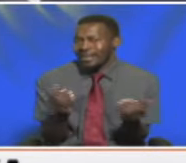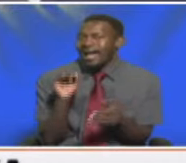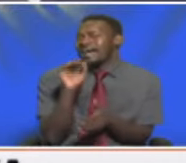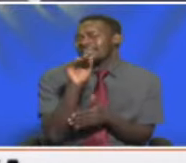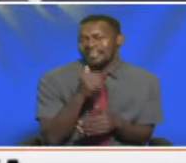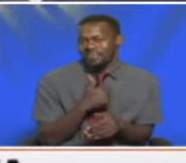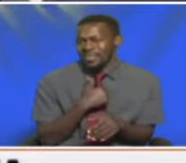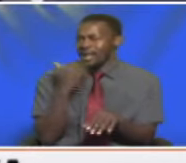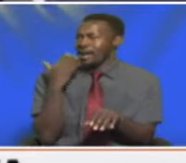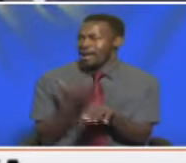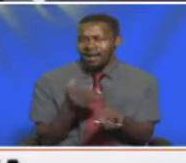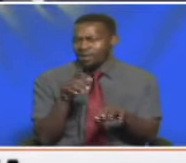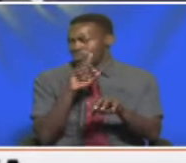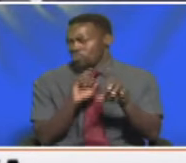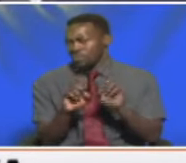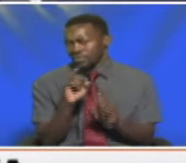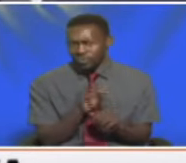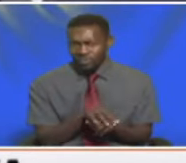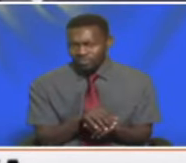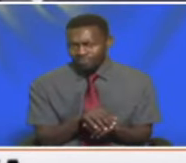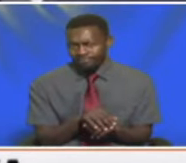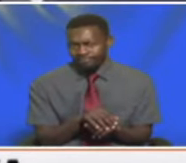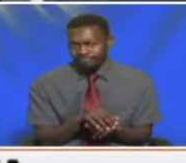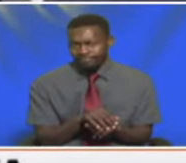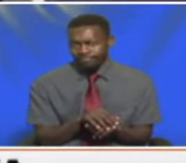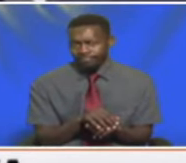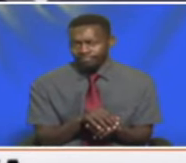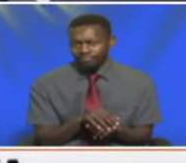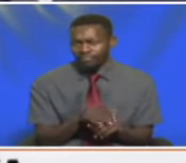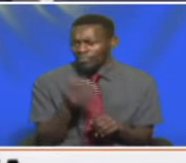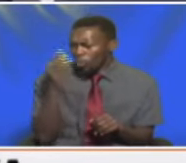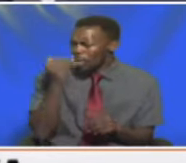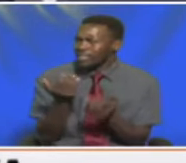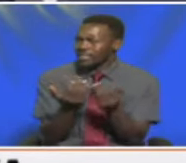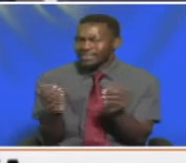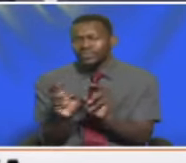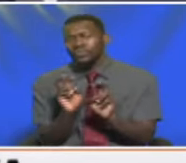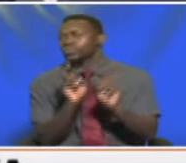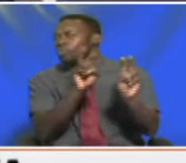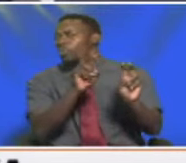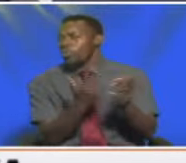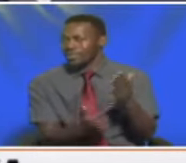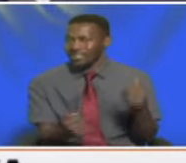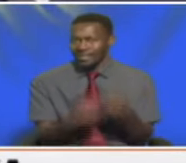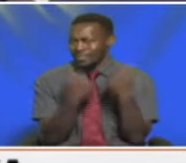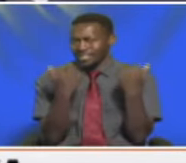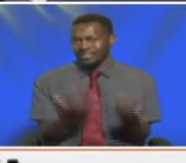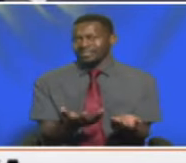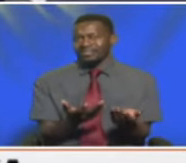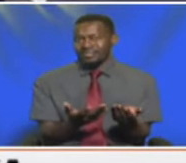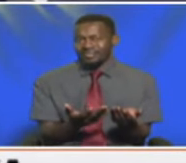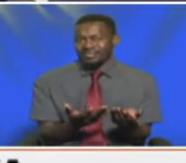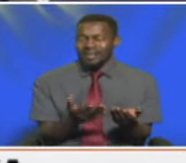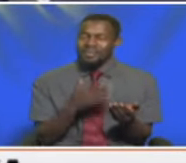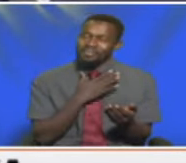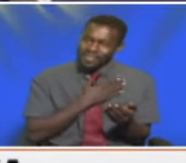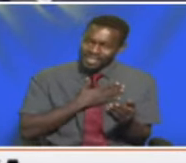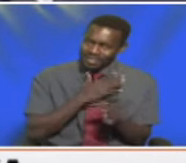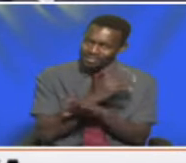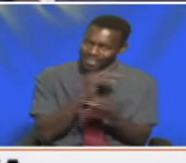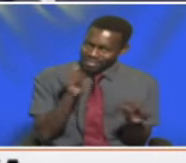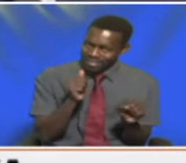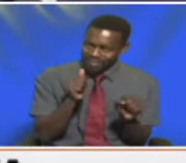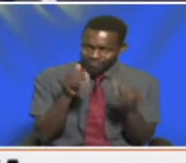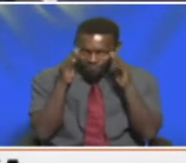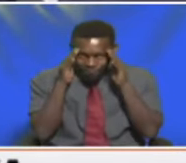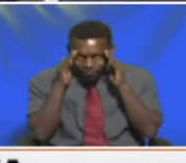questions? I only would want to ask the president to look at Kenyans in the eye and tell